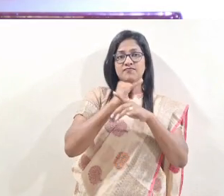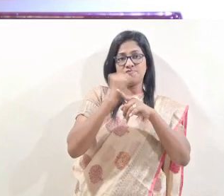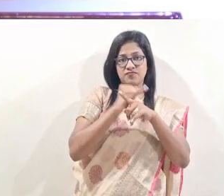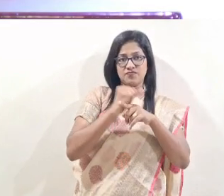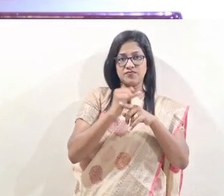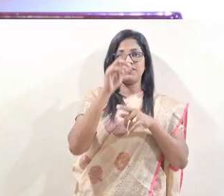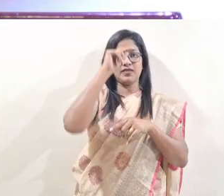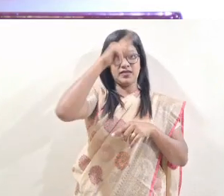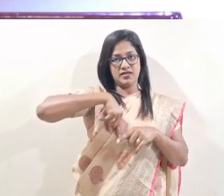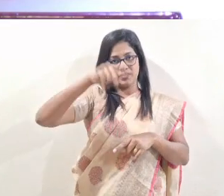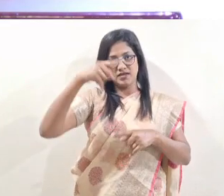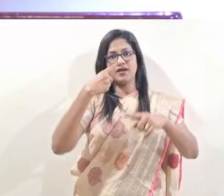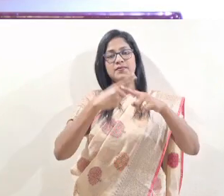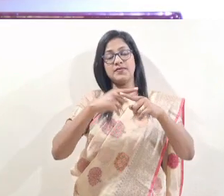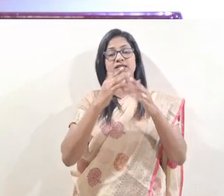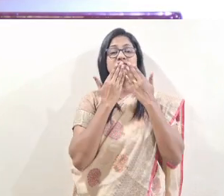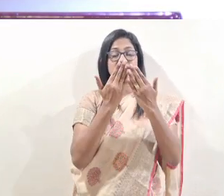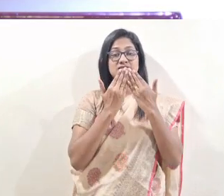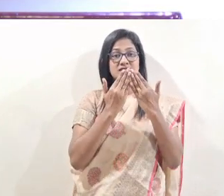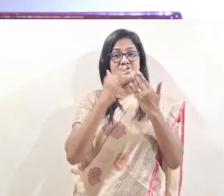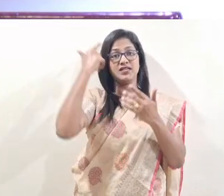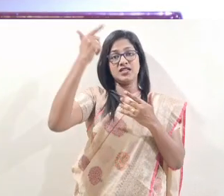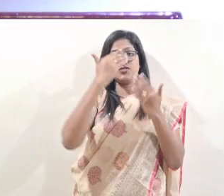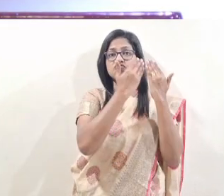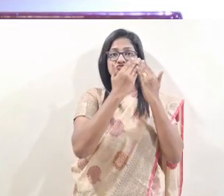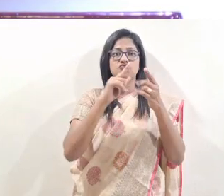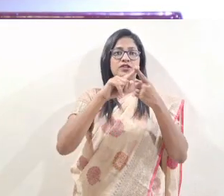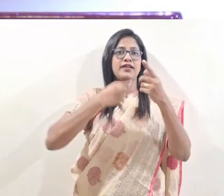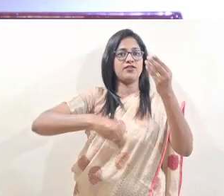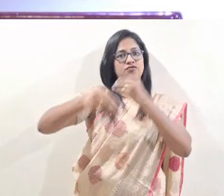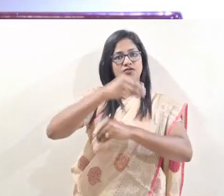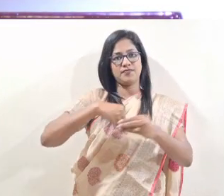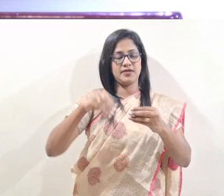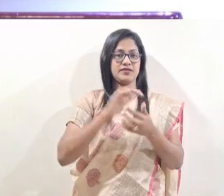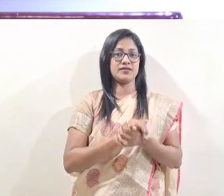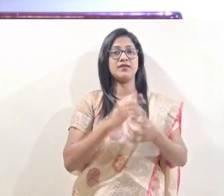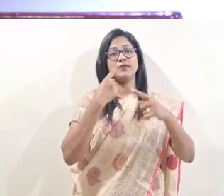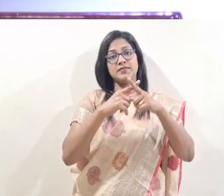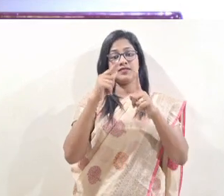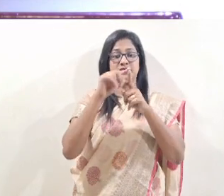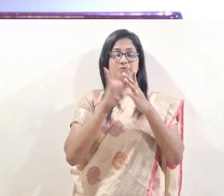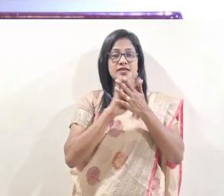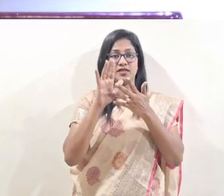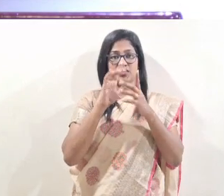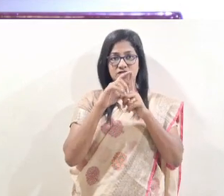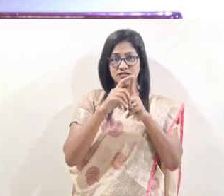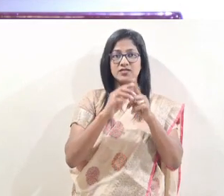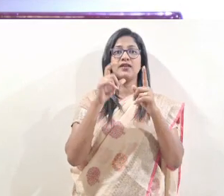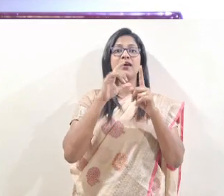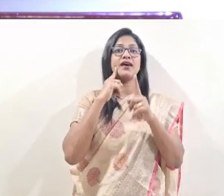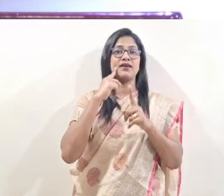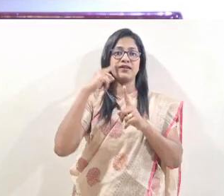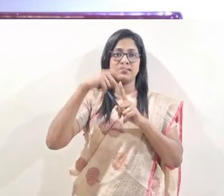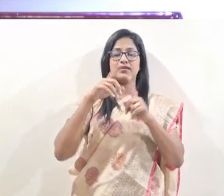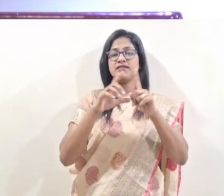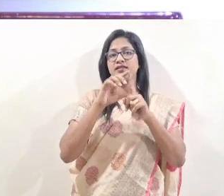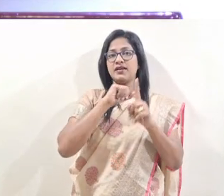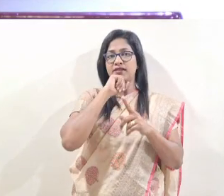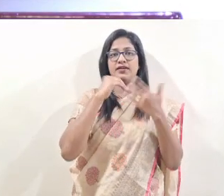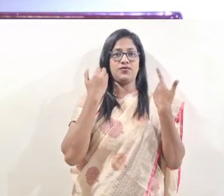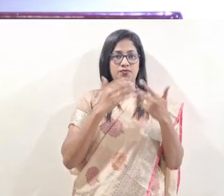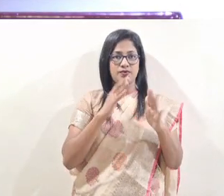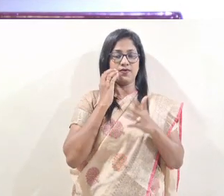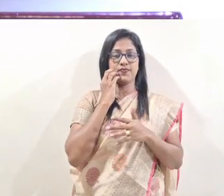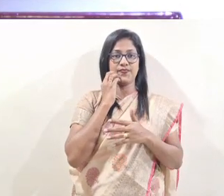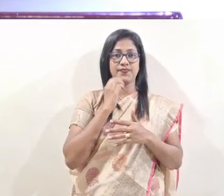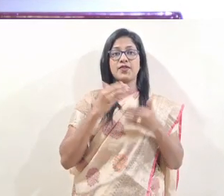an alumnus of the London School of Economics. He did MBA from MDI and PhD from IIT Delhi. Now I would request Dr. Sinha to give